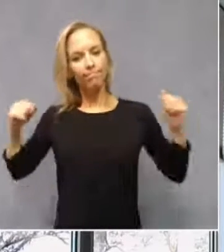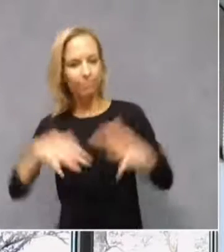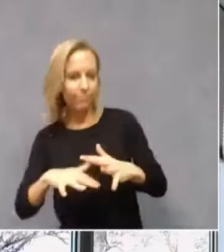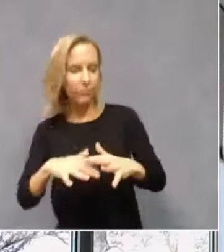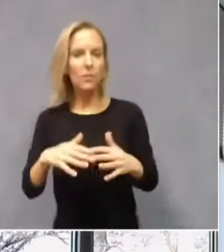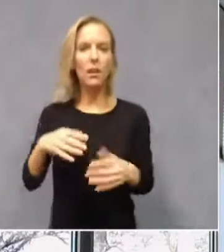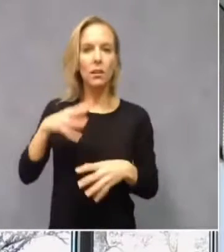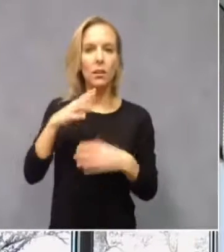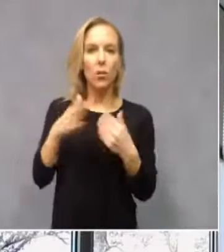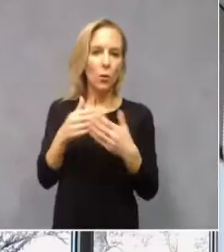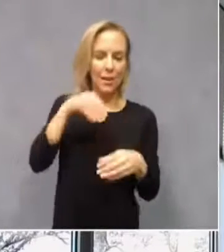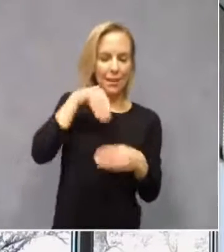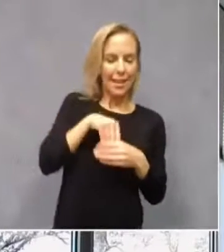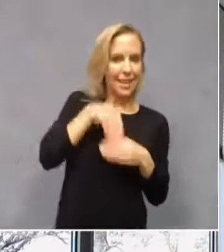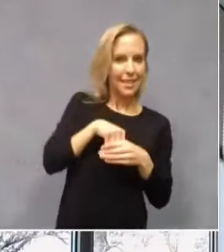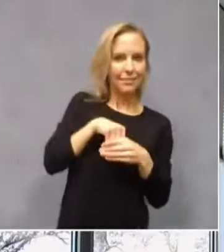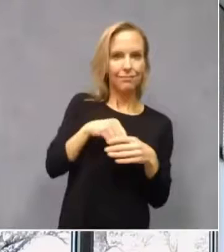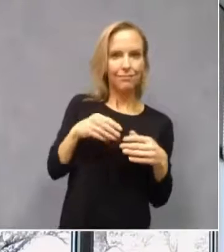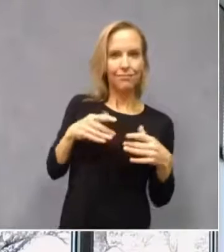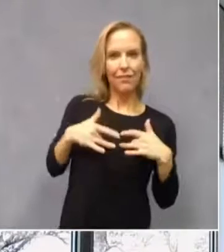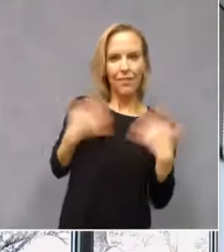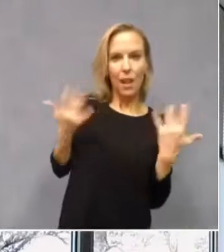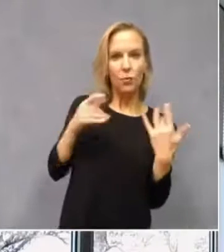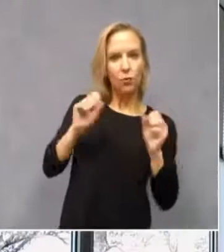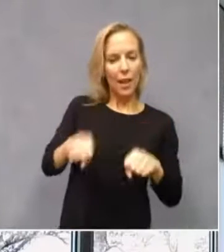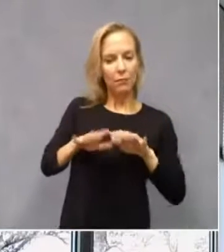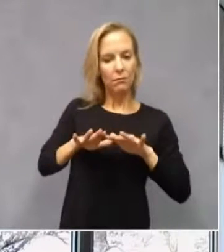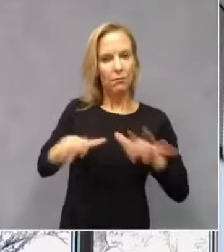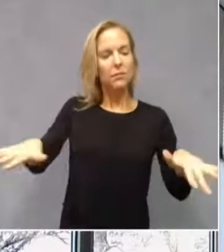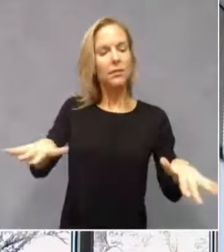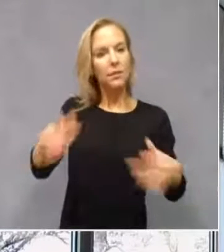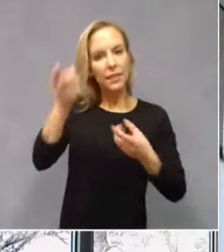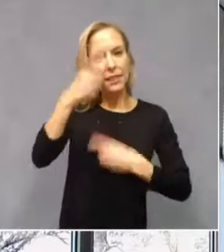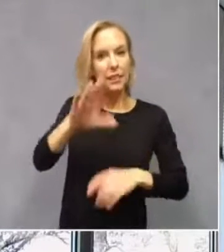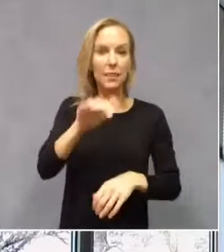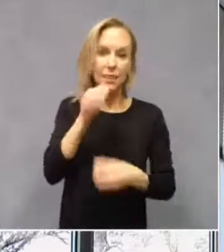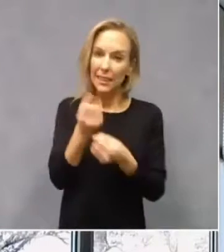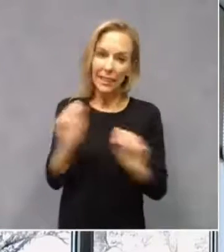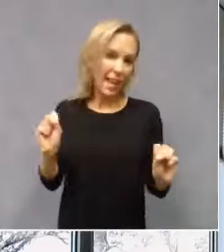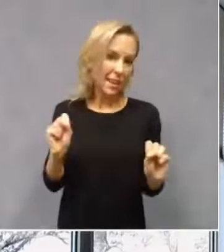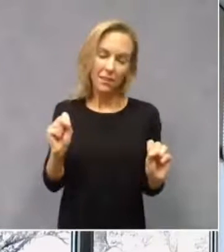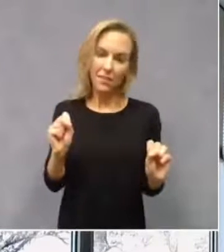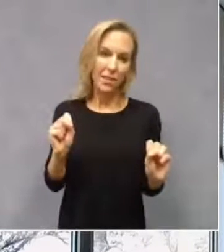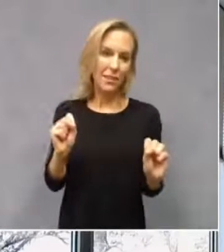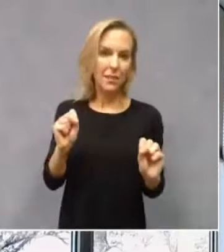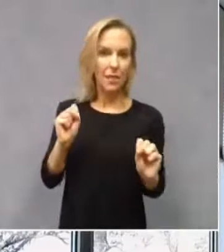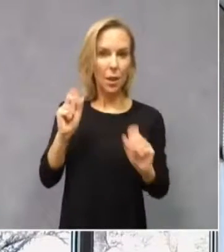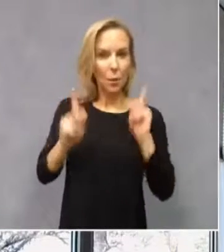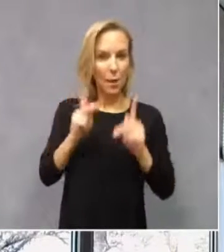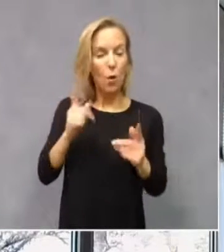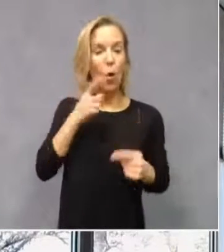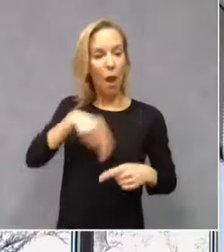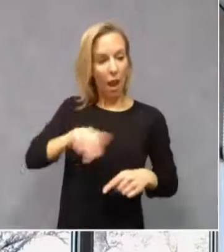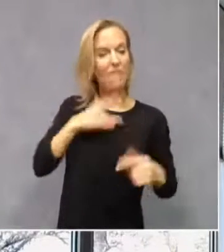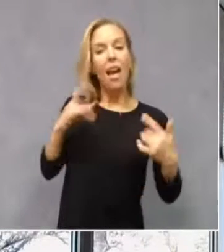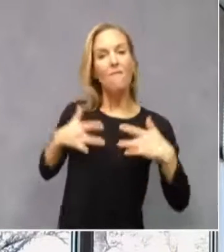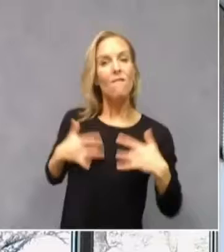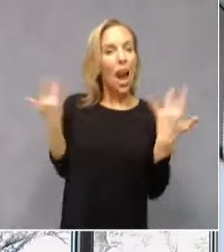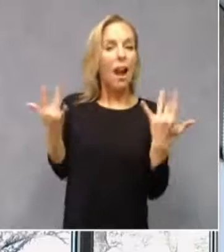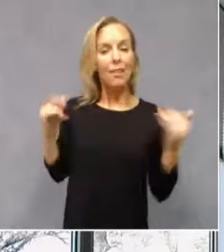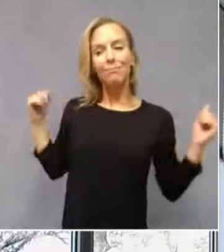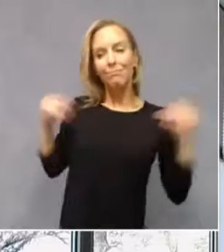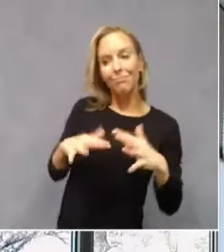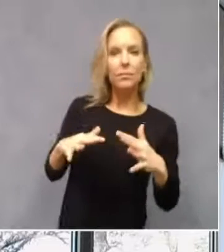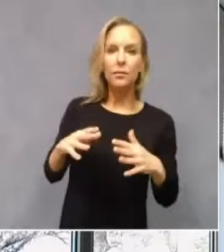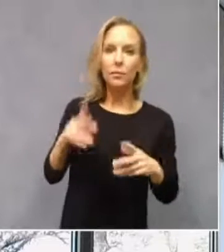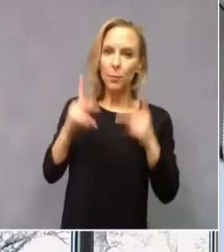indoor settings where you're going to spread disease. It is not safe, and people will pay a price for that. Some with their lives, others